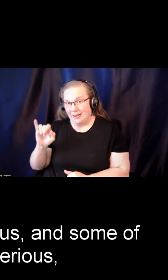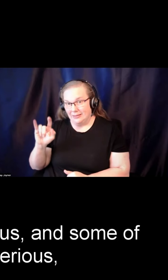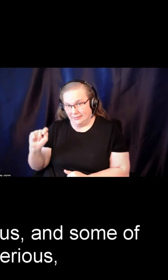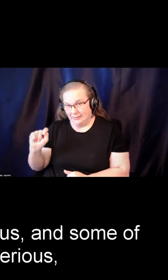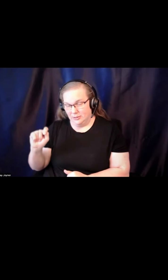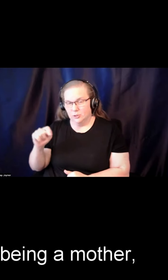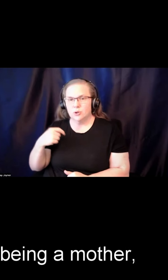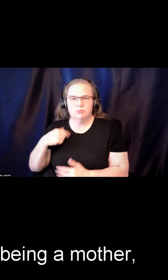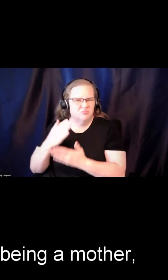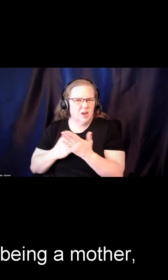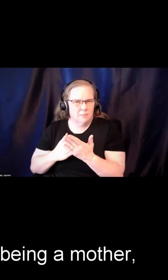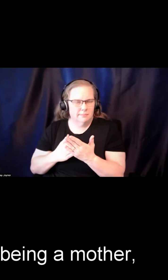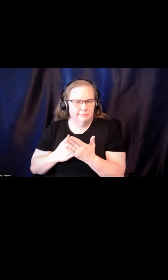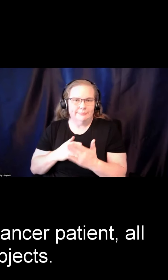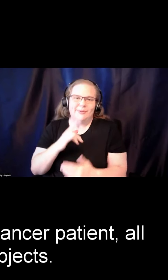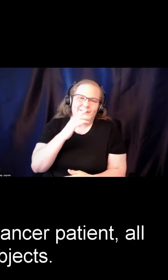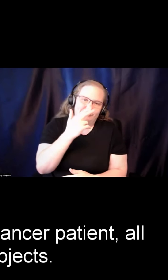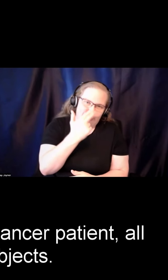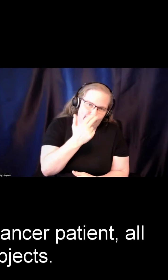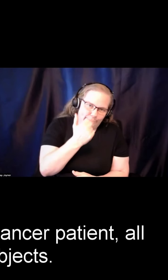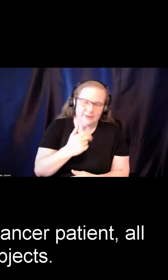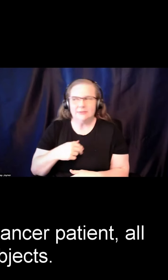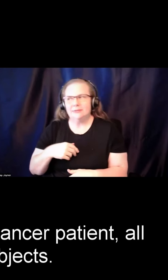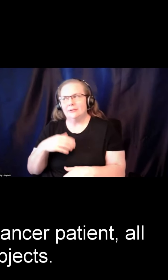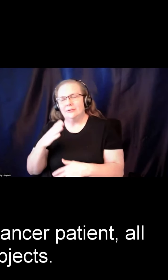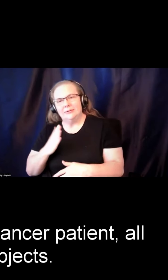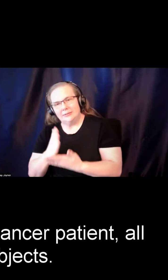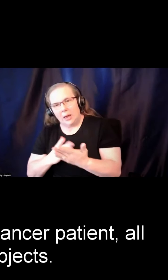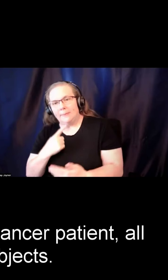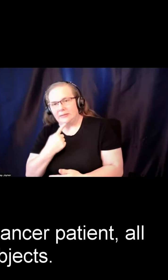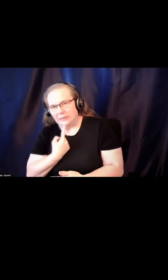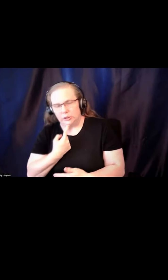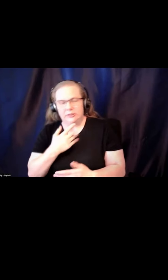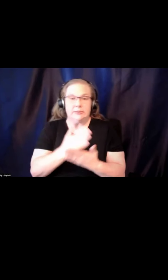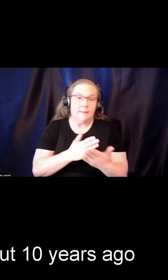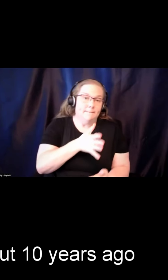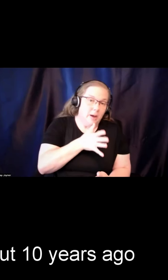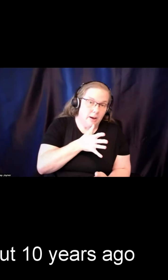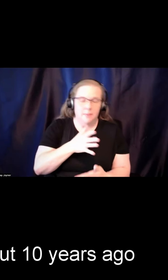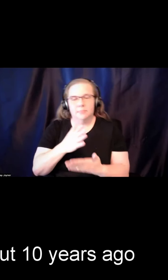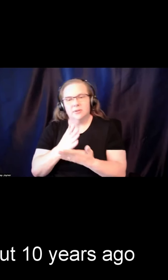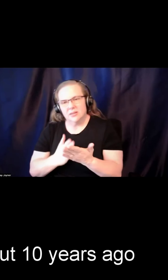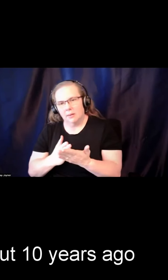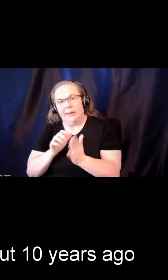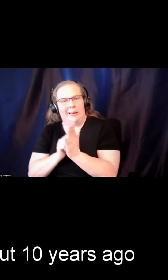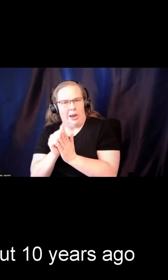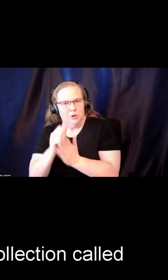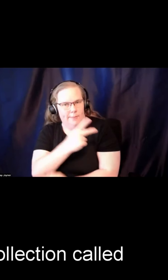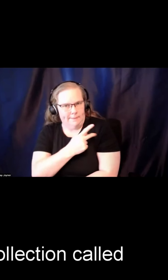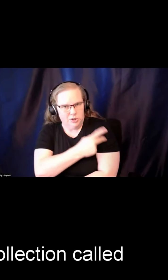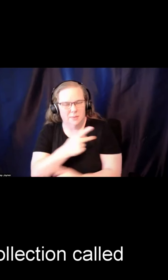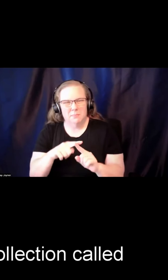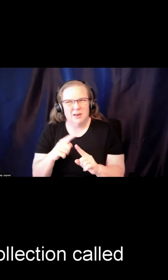and some of them very serious. Some of them about being a mother, some about being a cancer patient, all kinds of subjects. But I was asked about 10 years